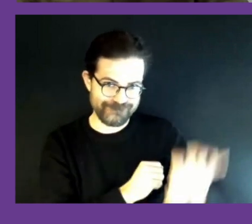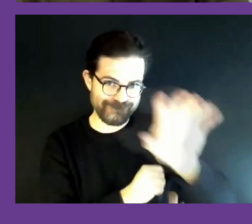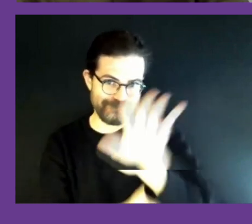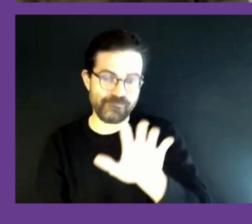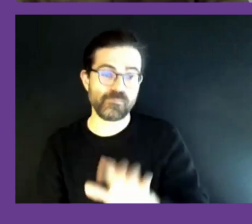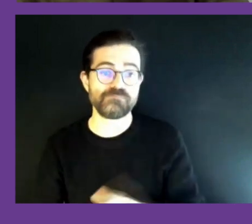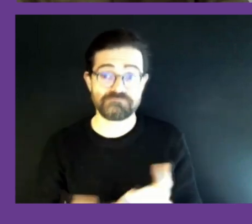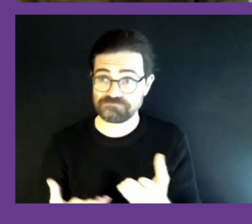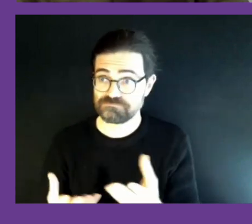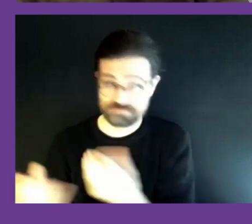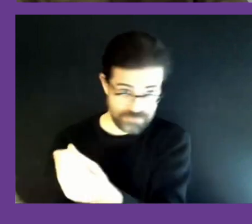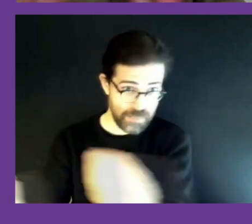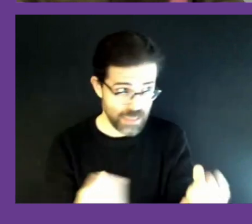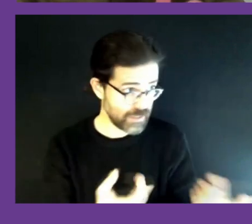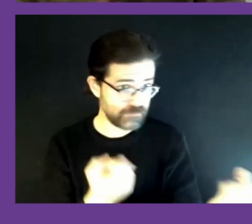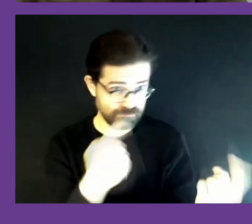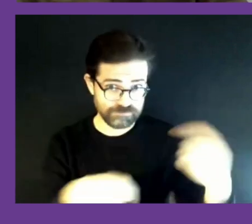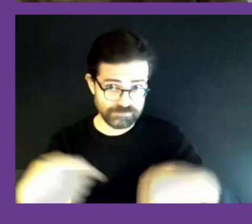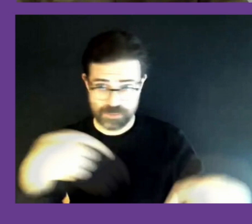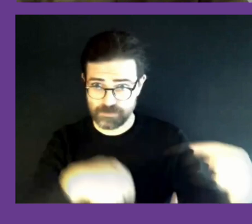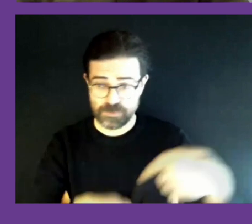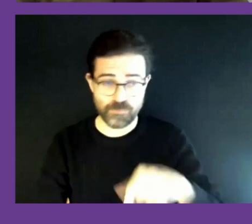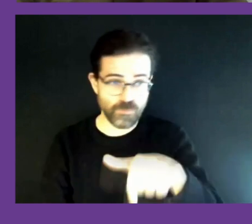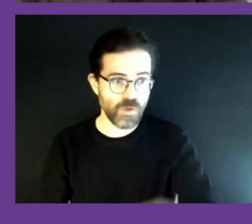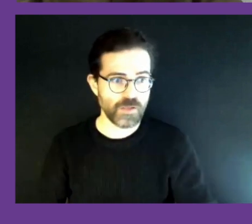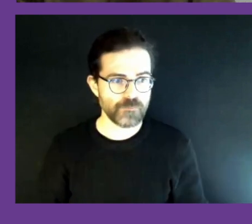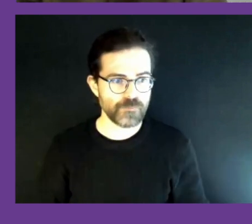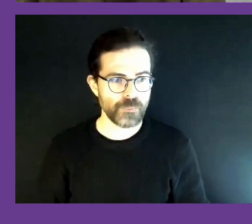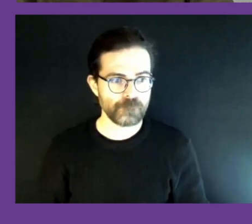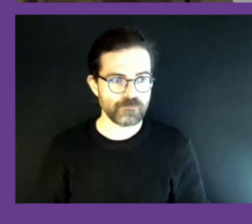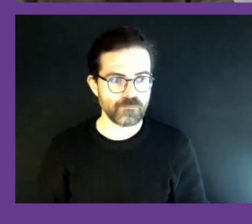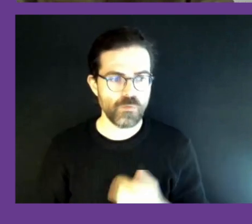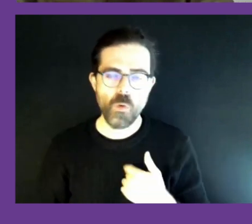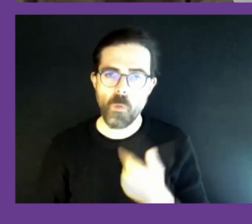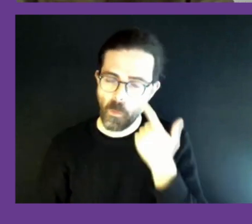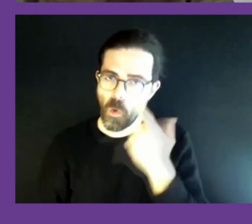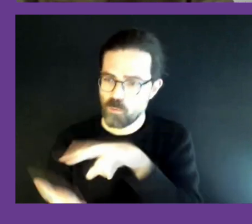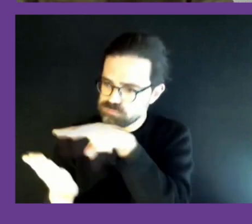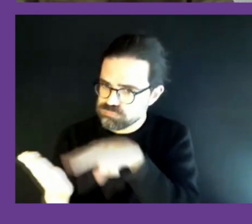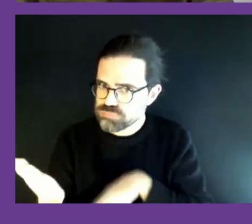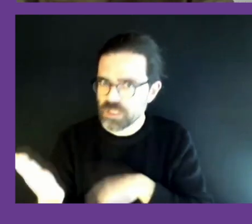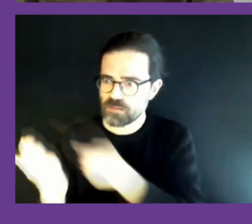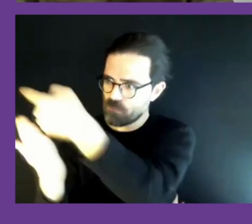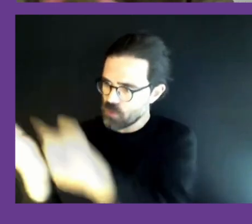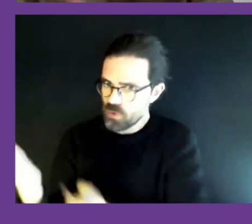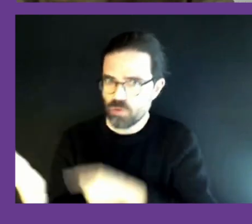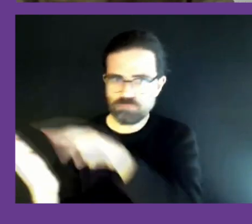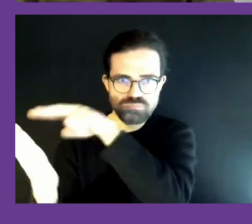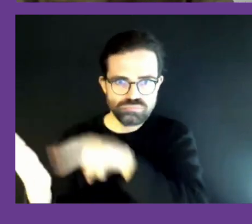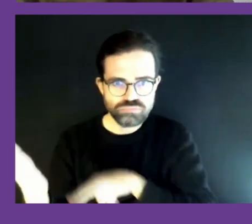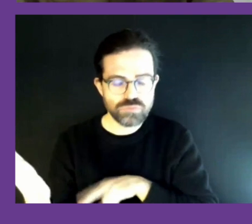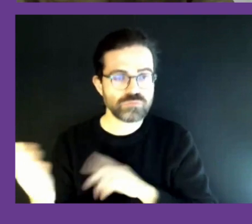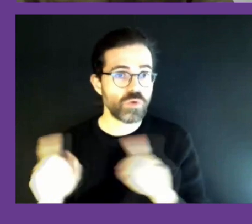today. Be reassured, I'm not going to read through the entire list now, but what I wanted to